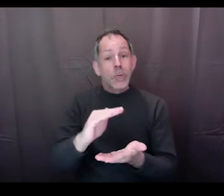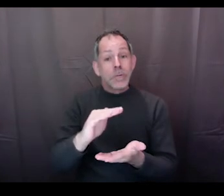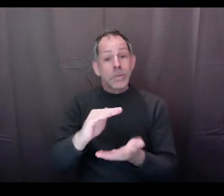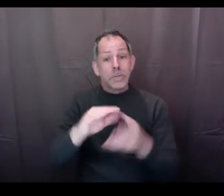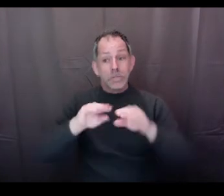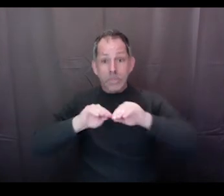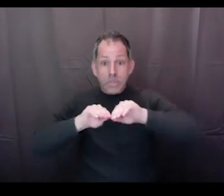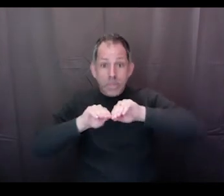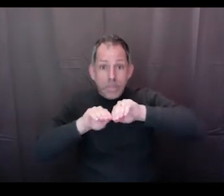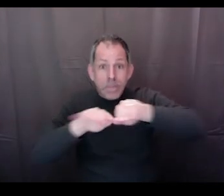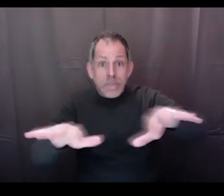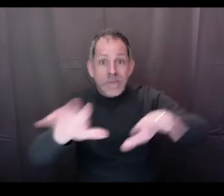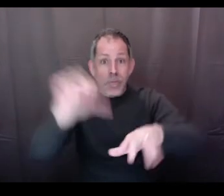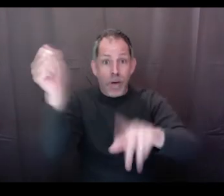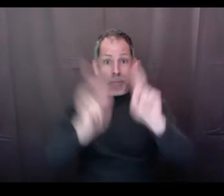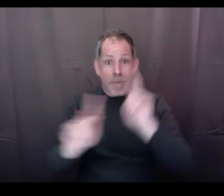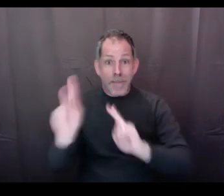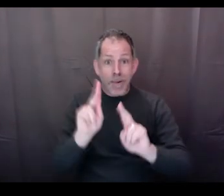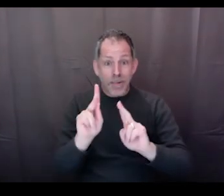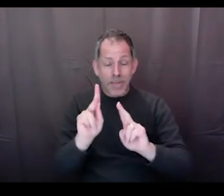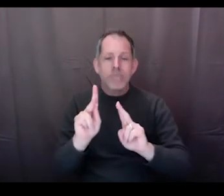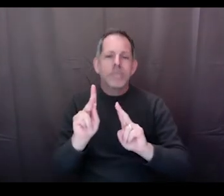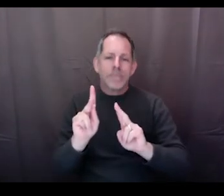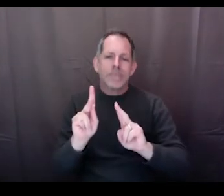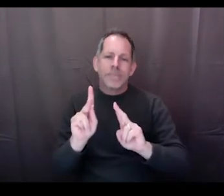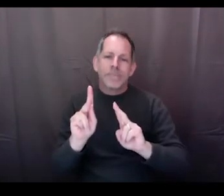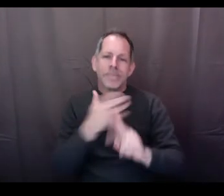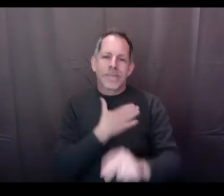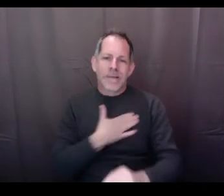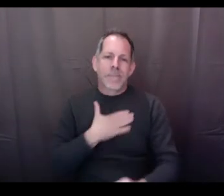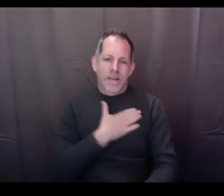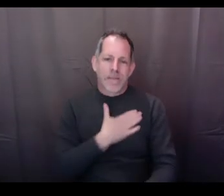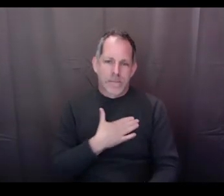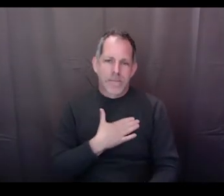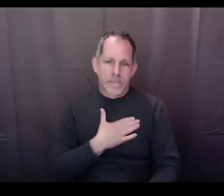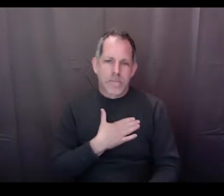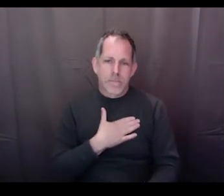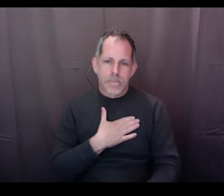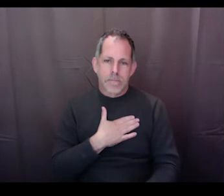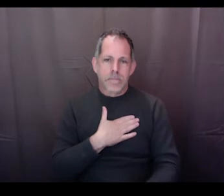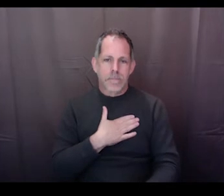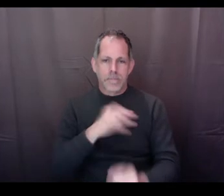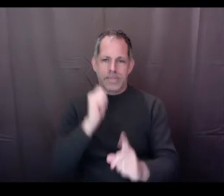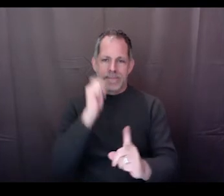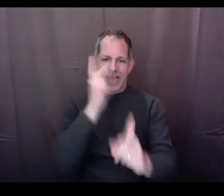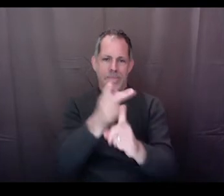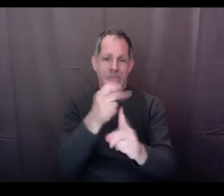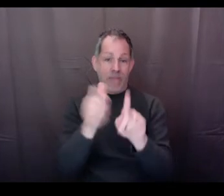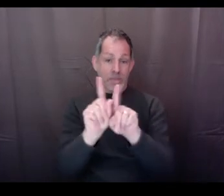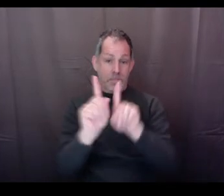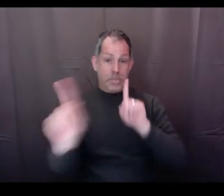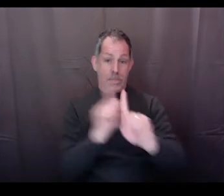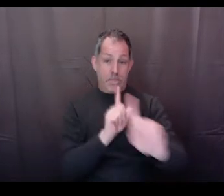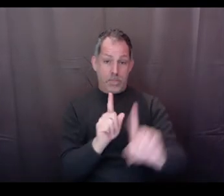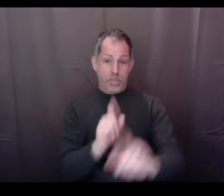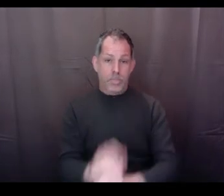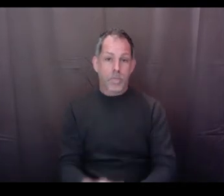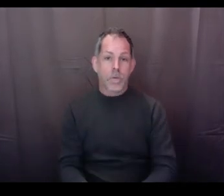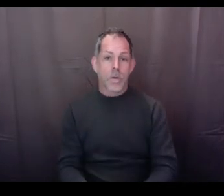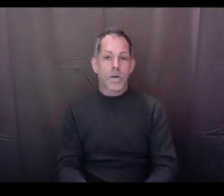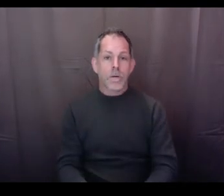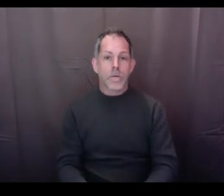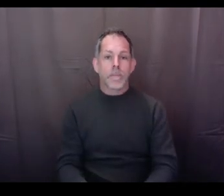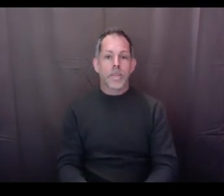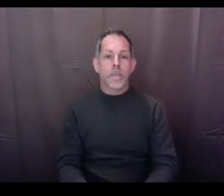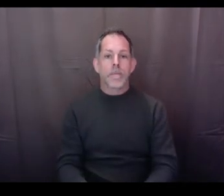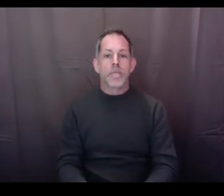to others. And in some cases, vaccines can be helpful after illness gets